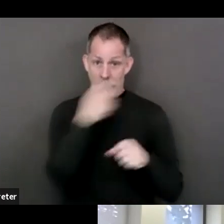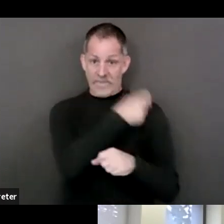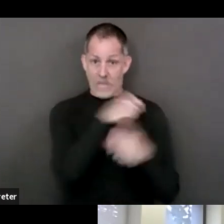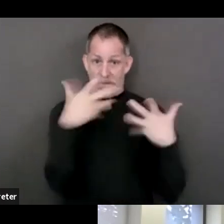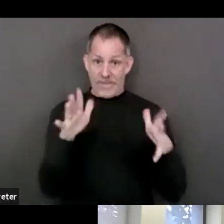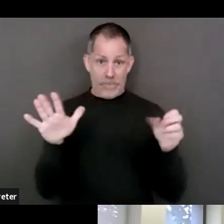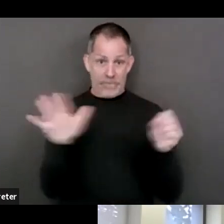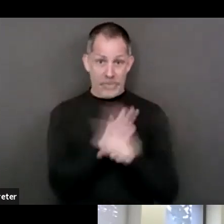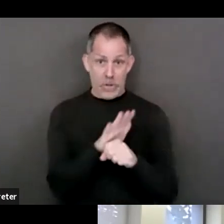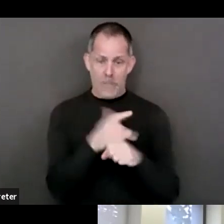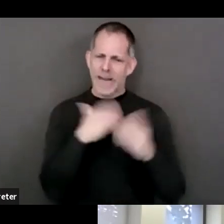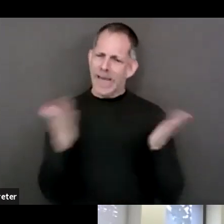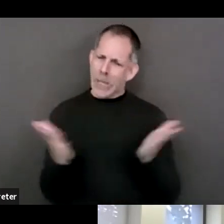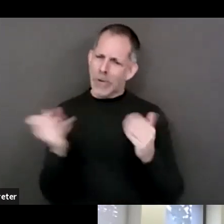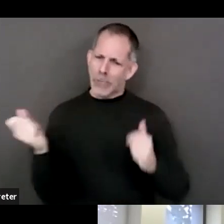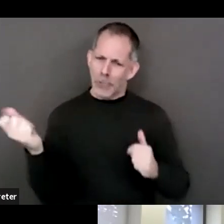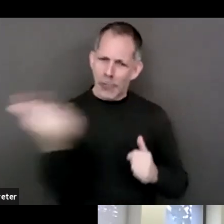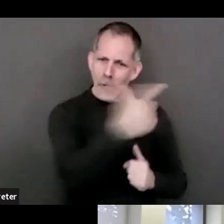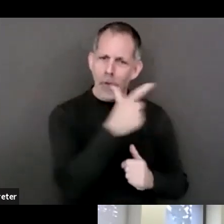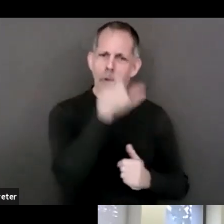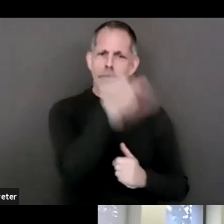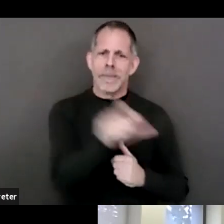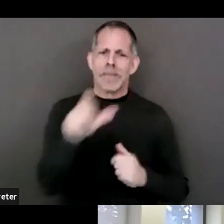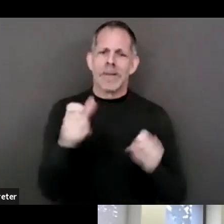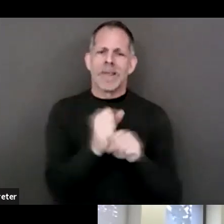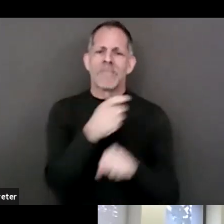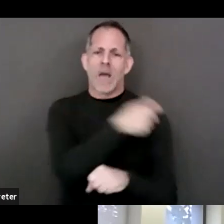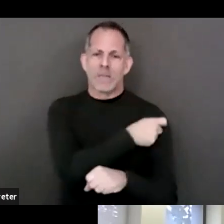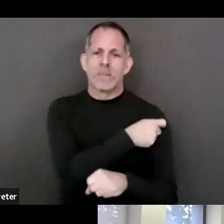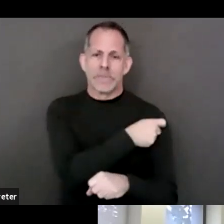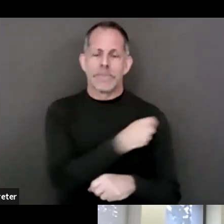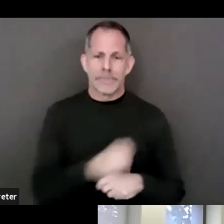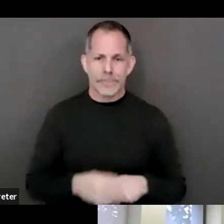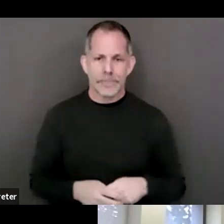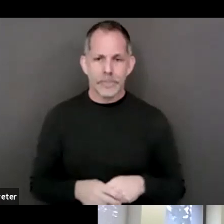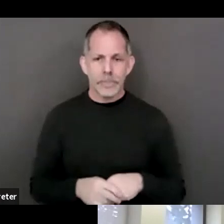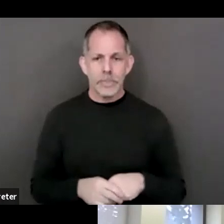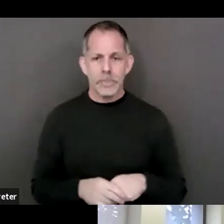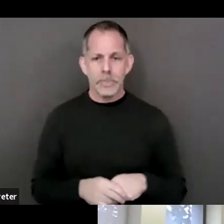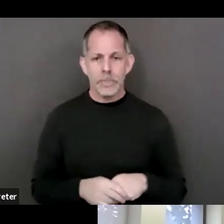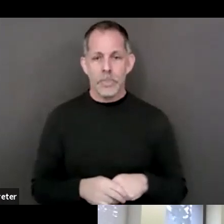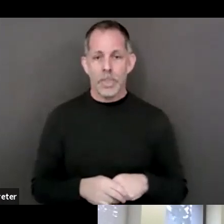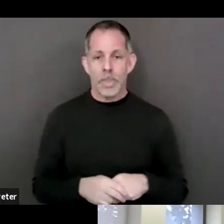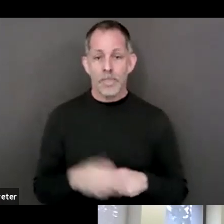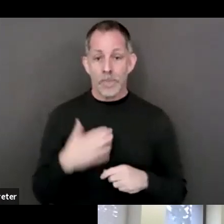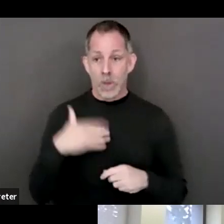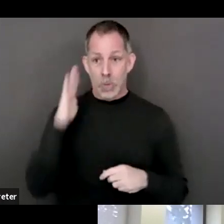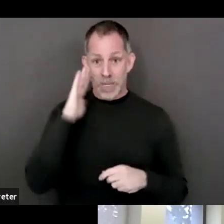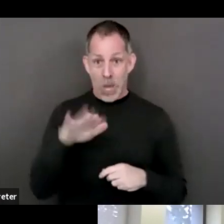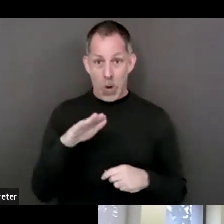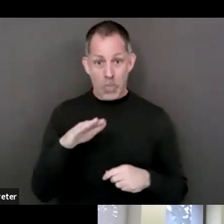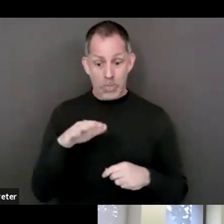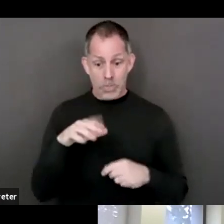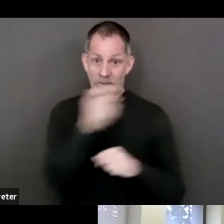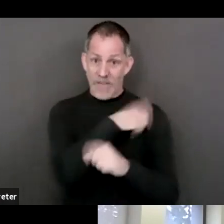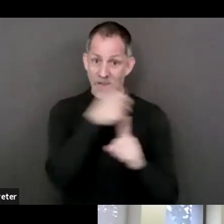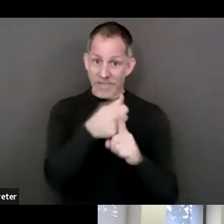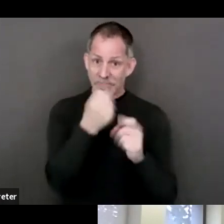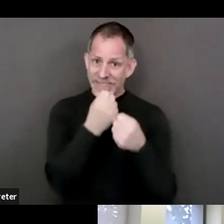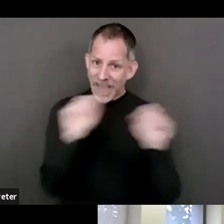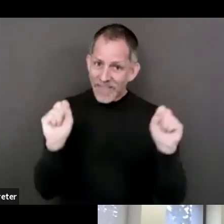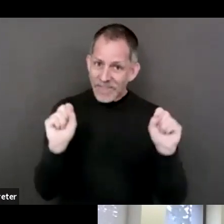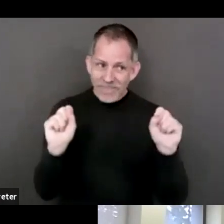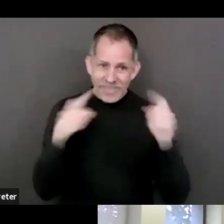do it. The vaccine has been shown to be safe and effective, very effective, and that's our really path forward.